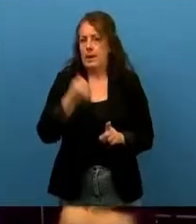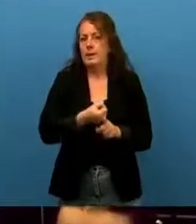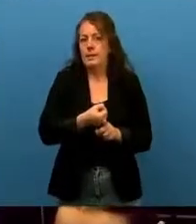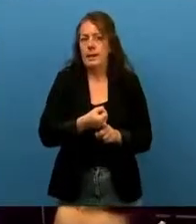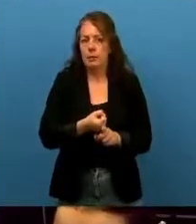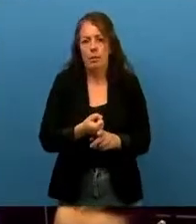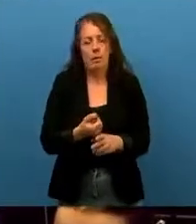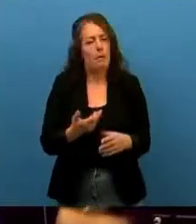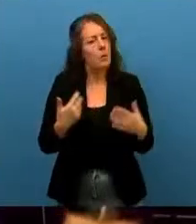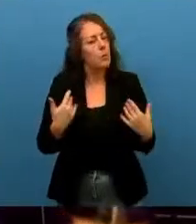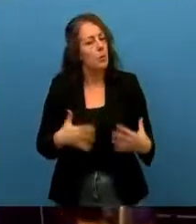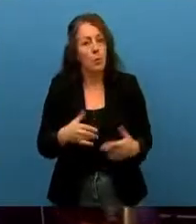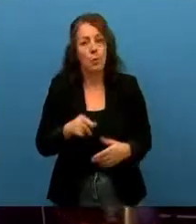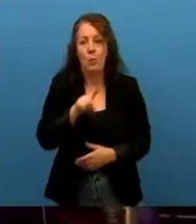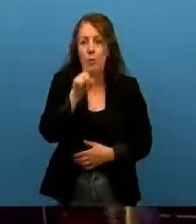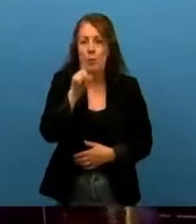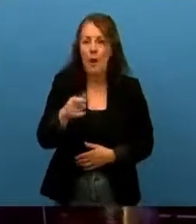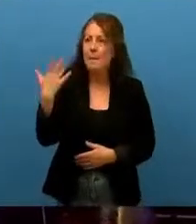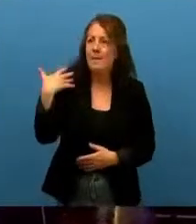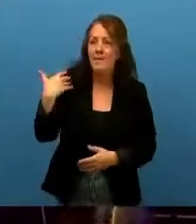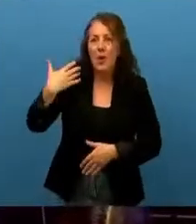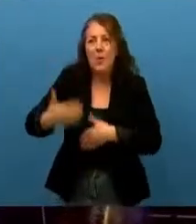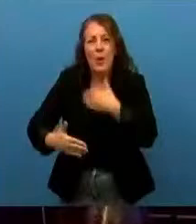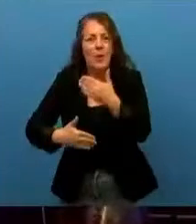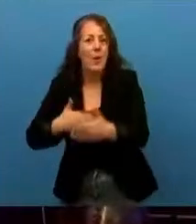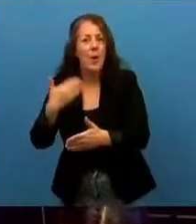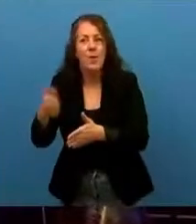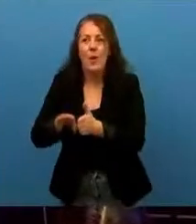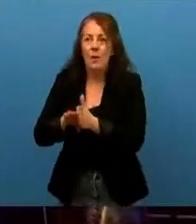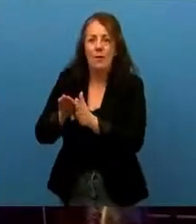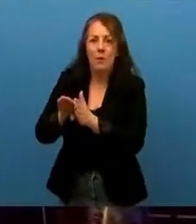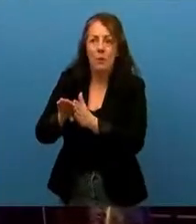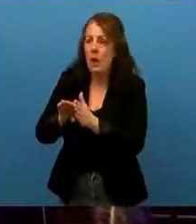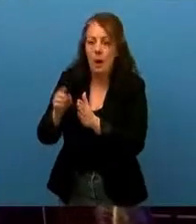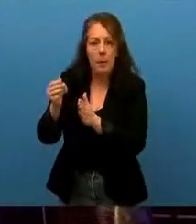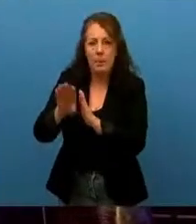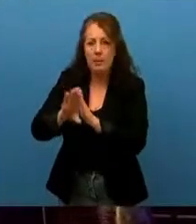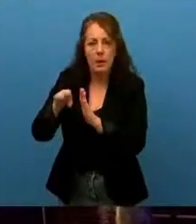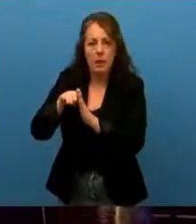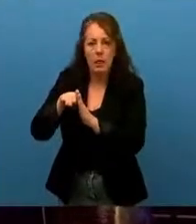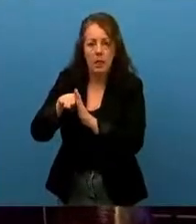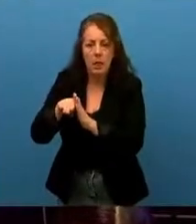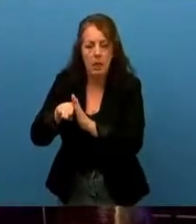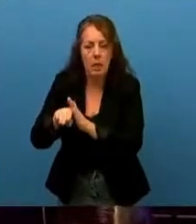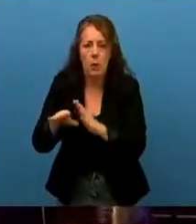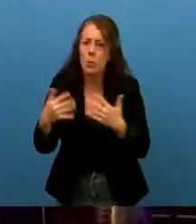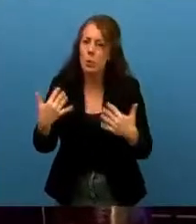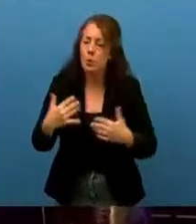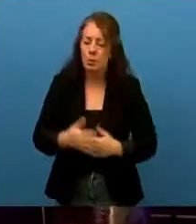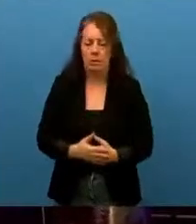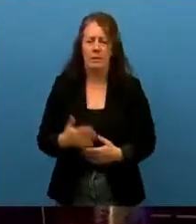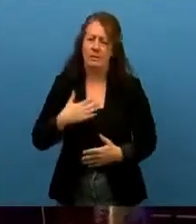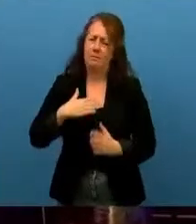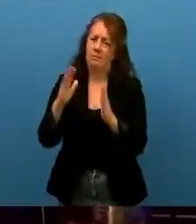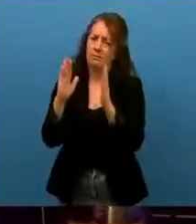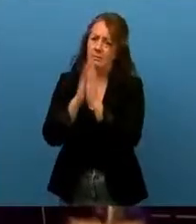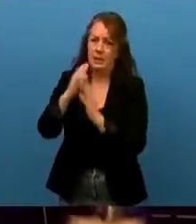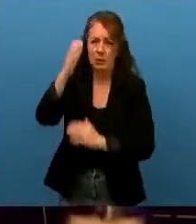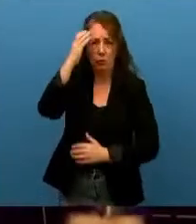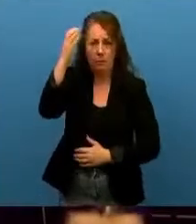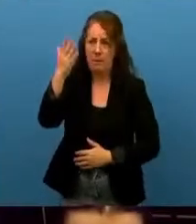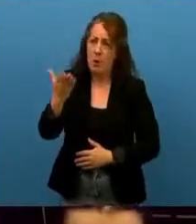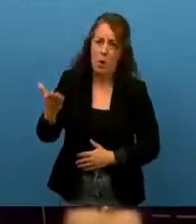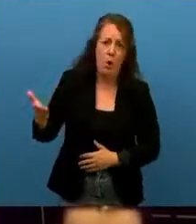the participation of Indigenous peoples' representation. We call on all states to renew their commitment to the strengthening